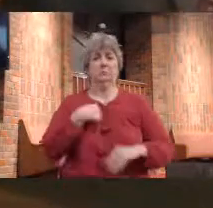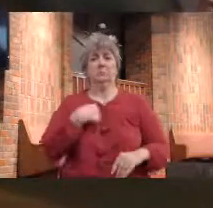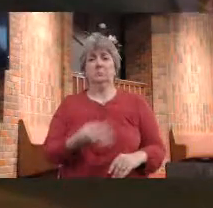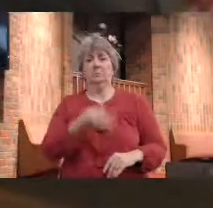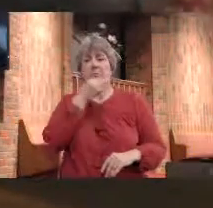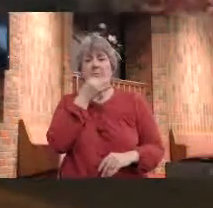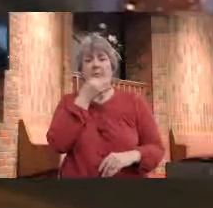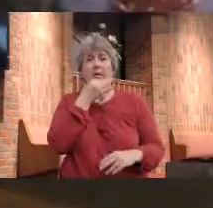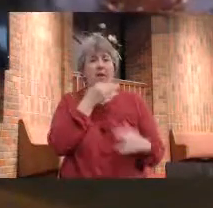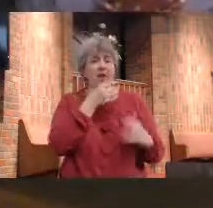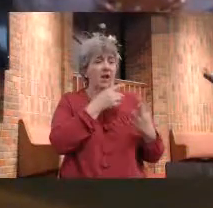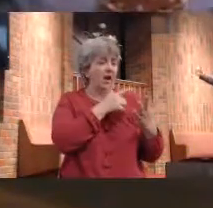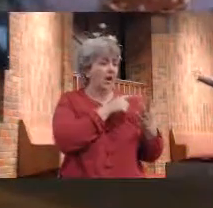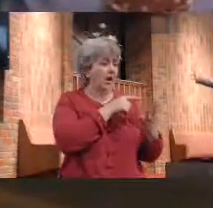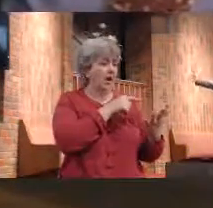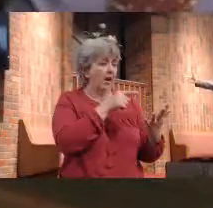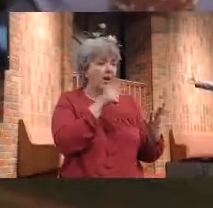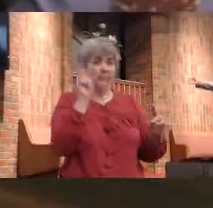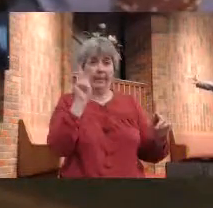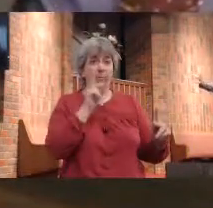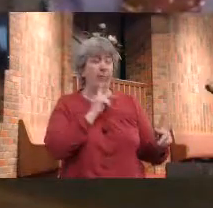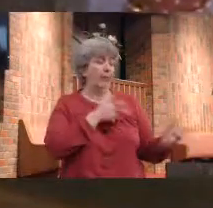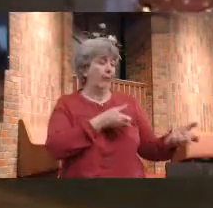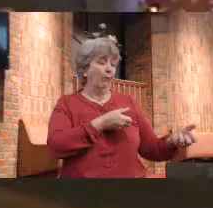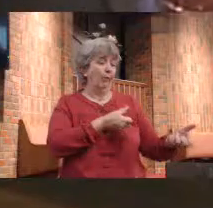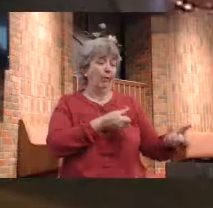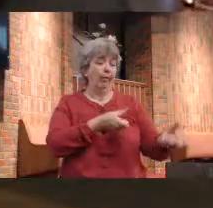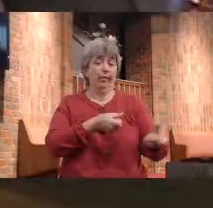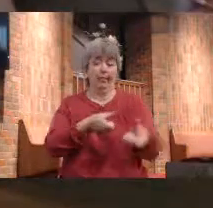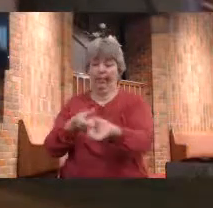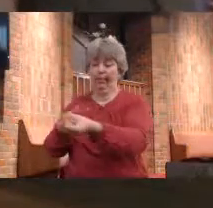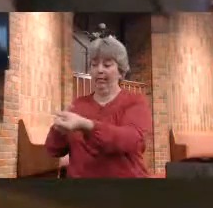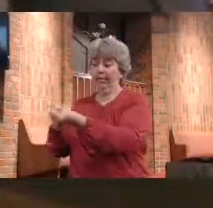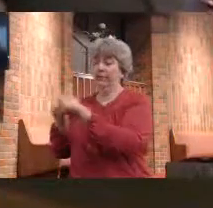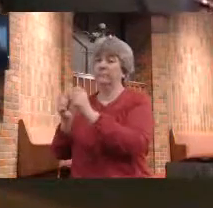There are a whole lot of things that people actually trust in.